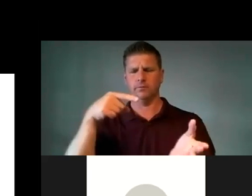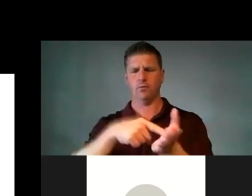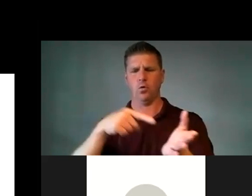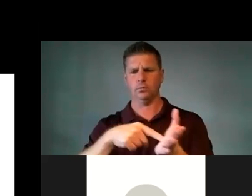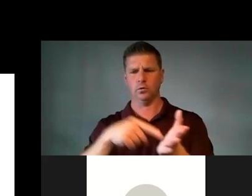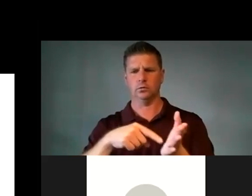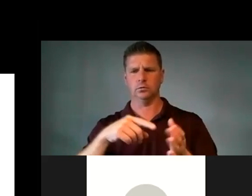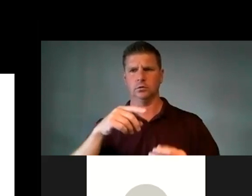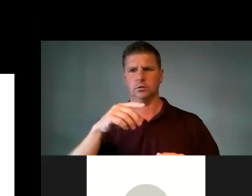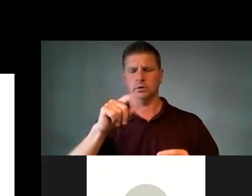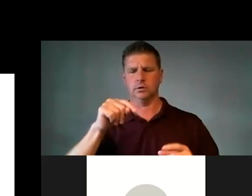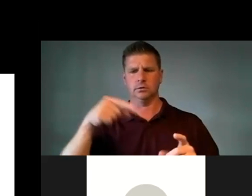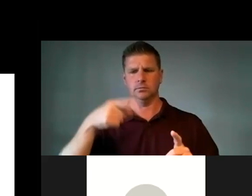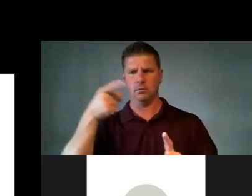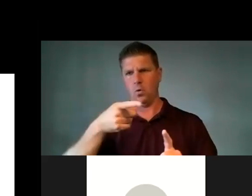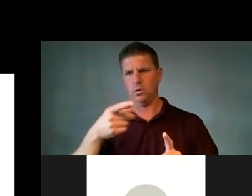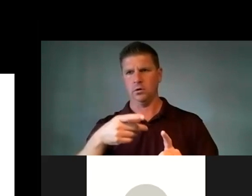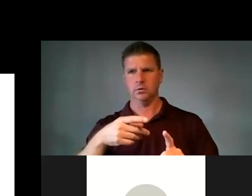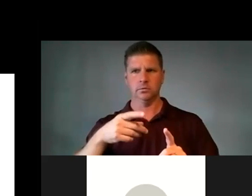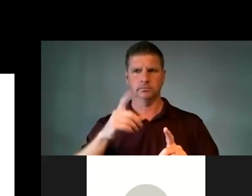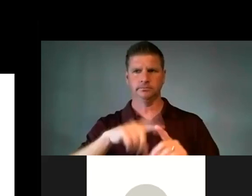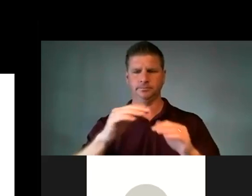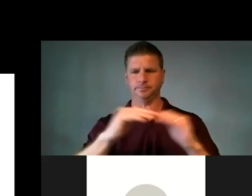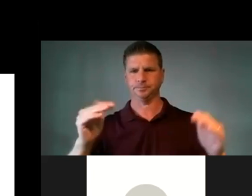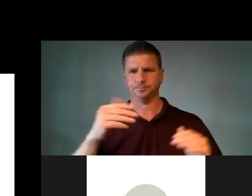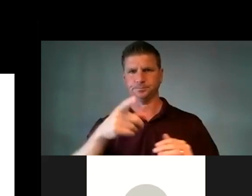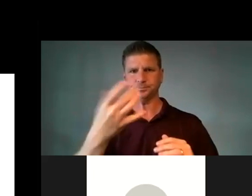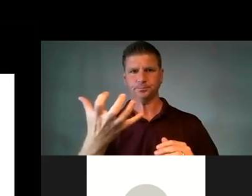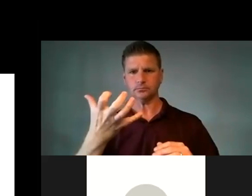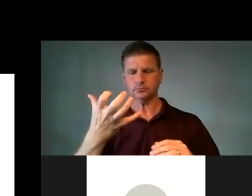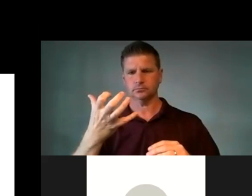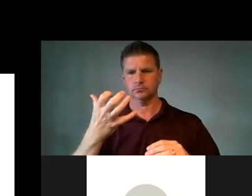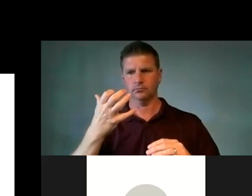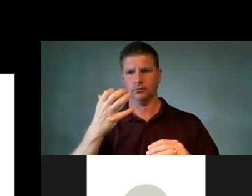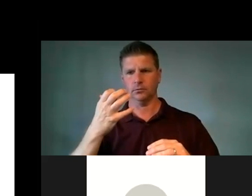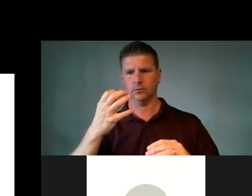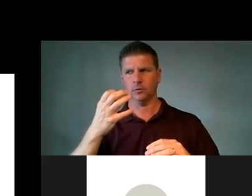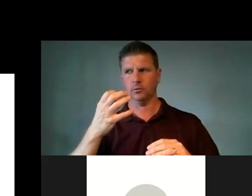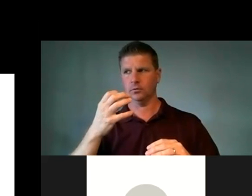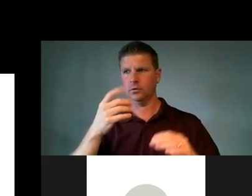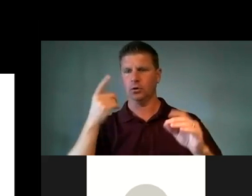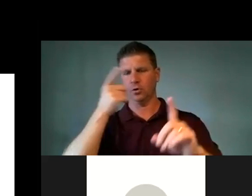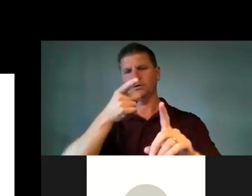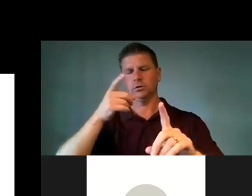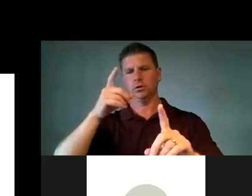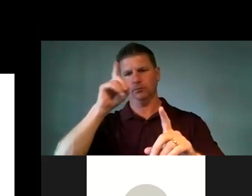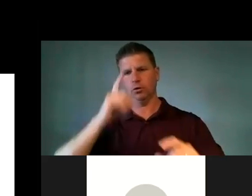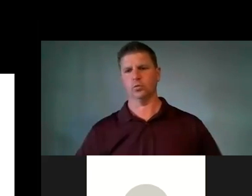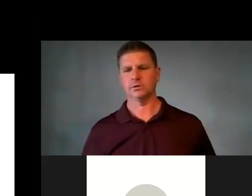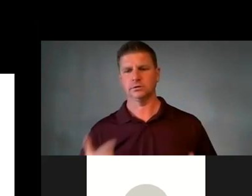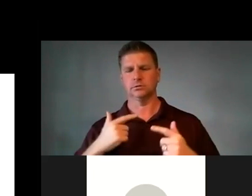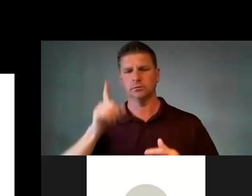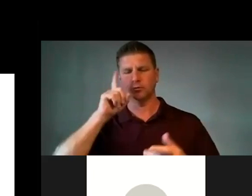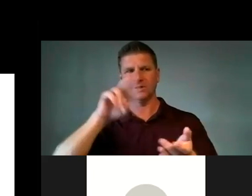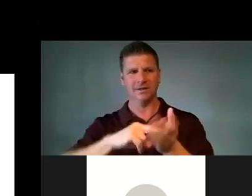affordability at this point. I don't know if you can speak to the levels that you'd like to reach, and then about for the residential as well as for if you have any